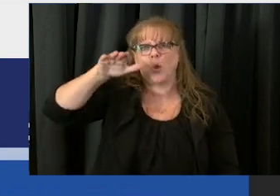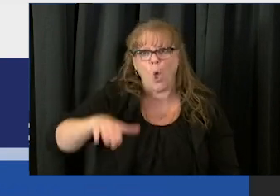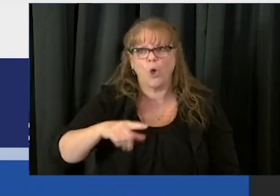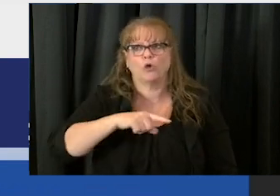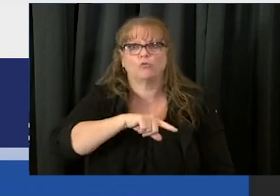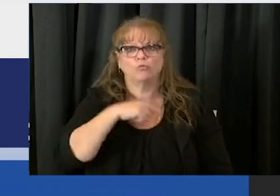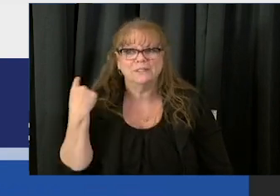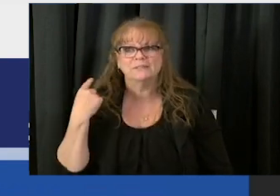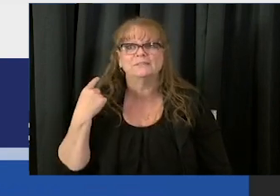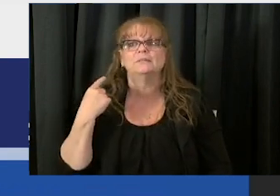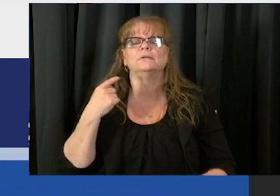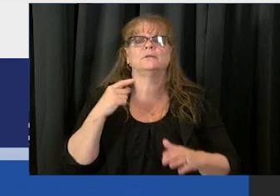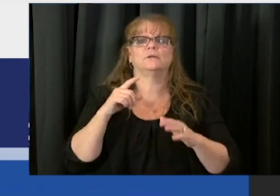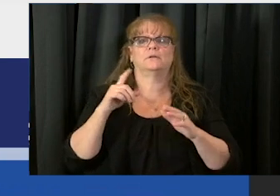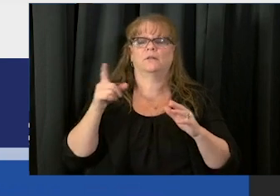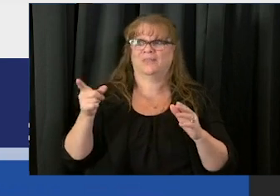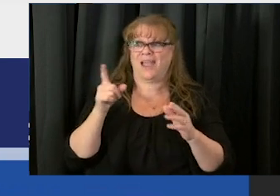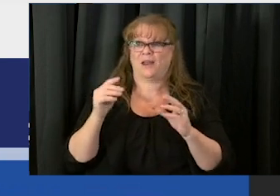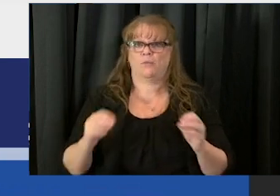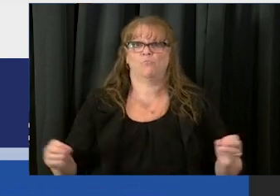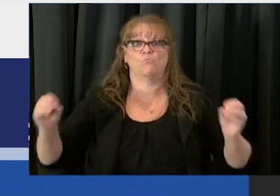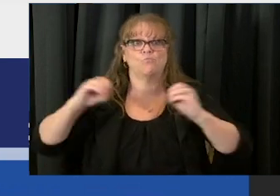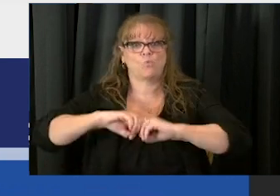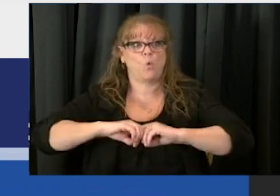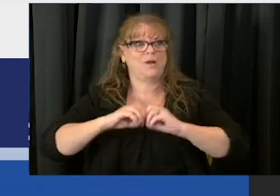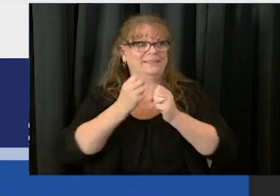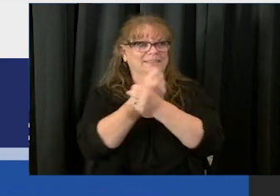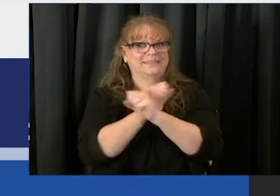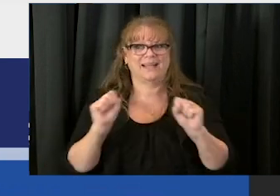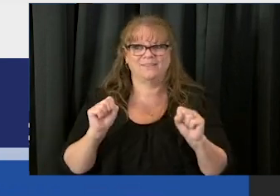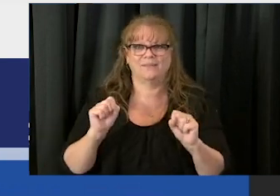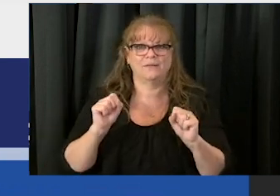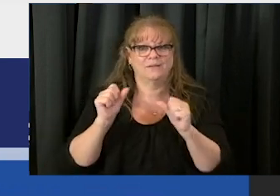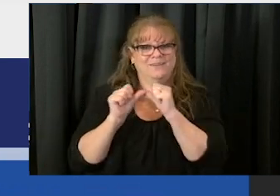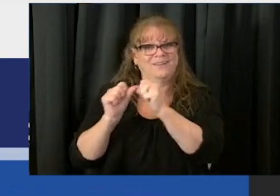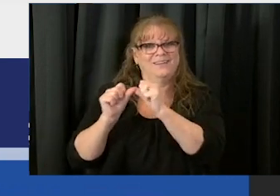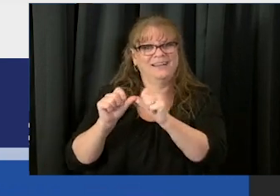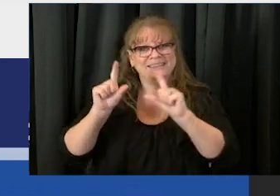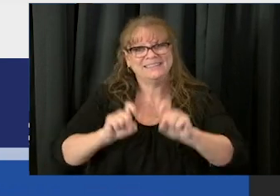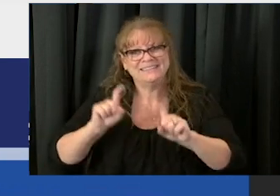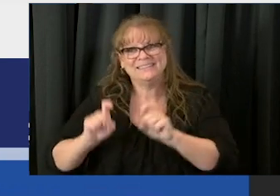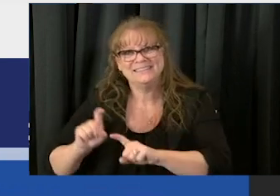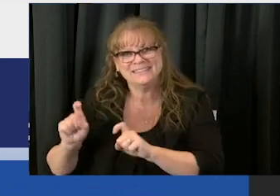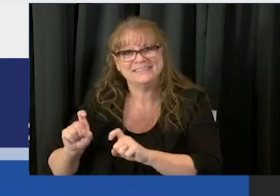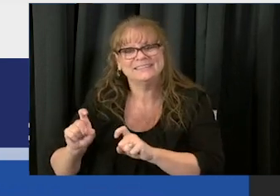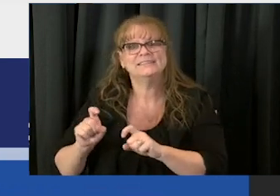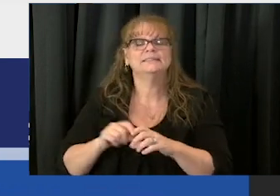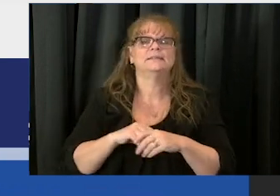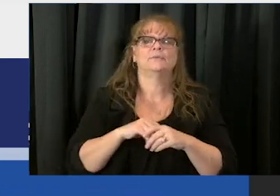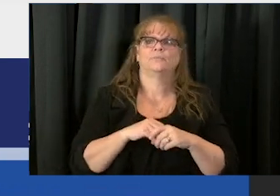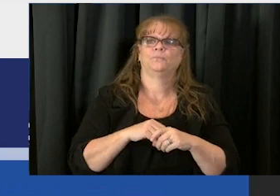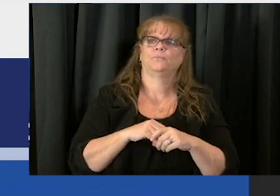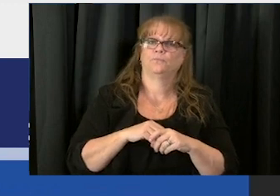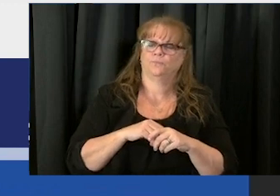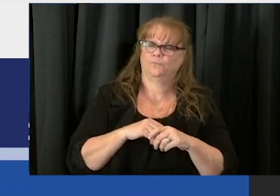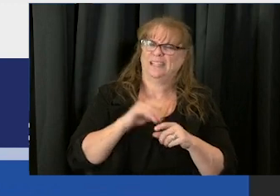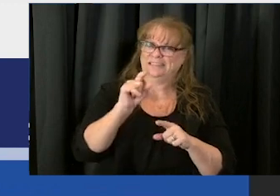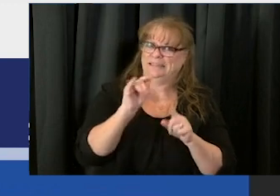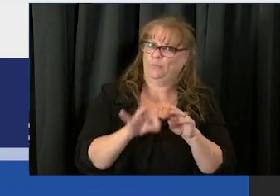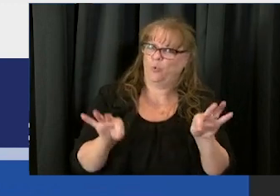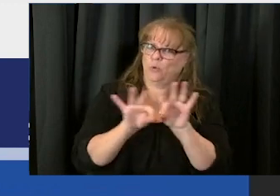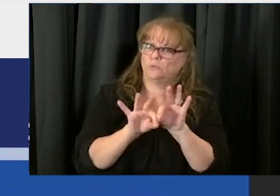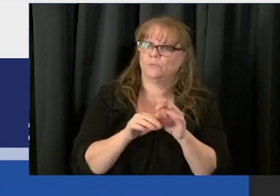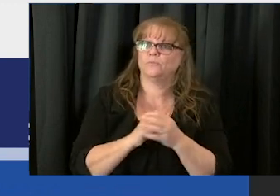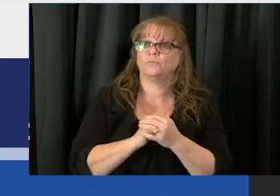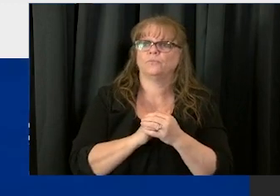is one of the best things we can do. And with these critical tools, we hope that we can finish out the school year on a safer note.